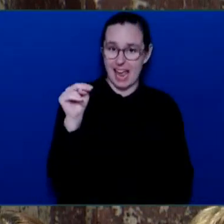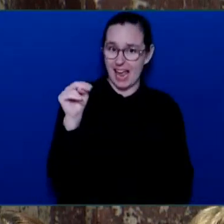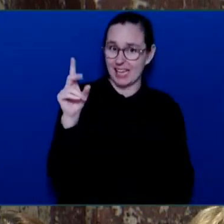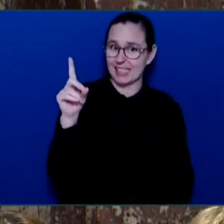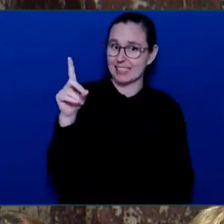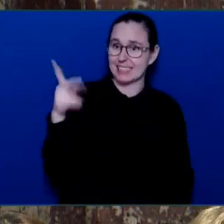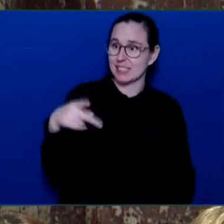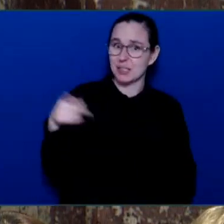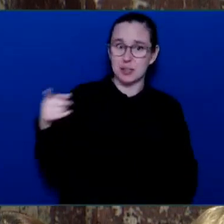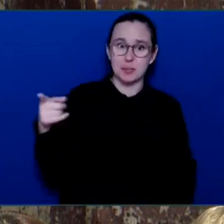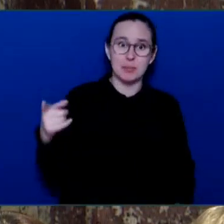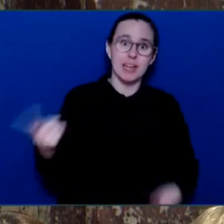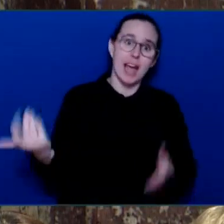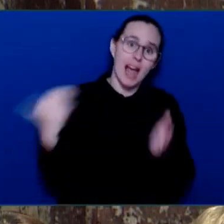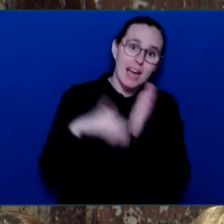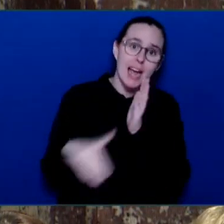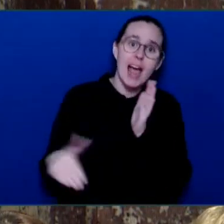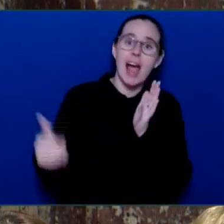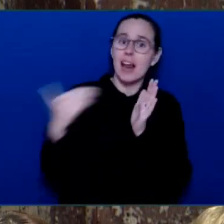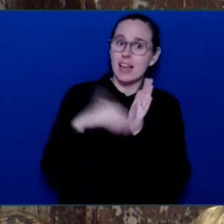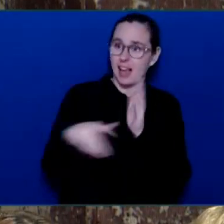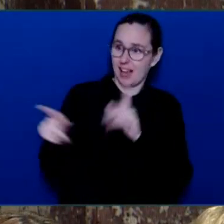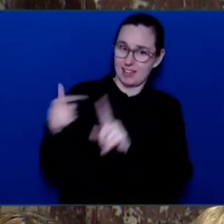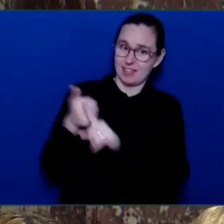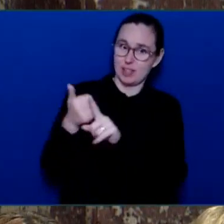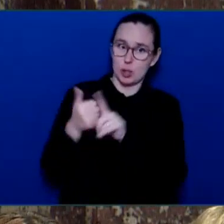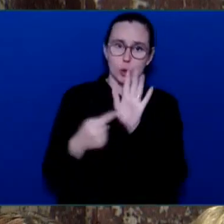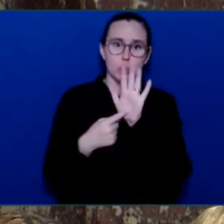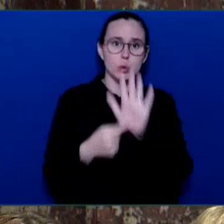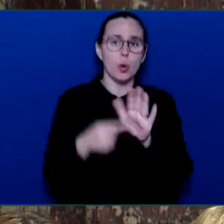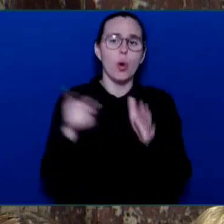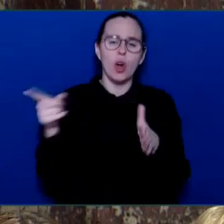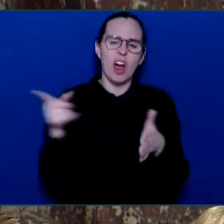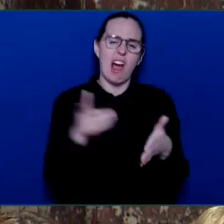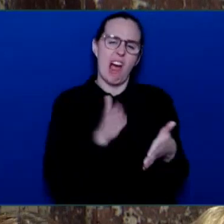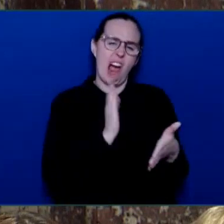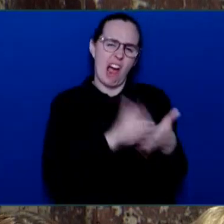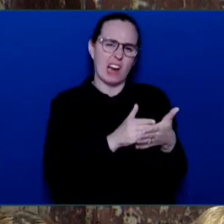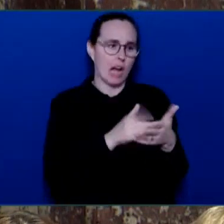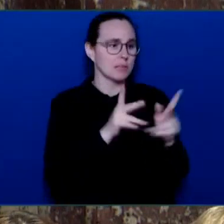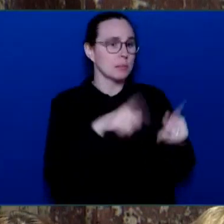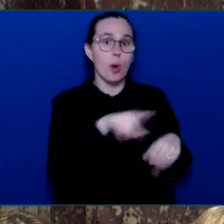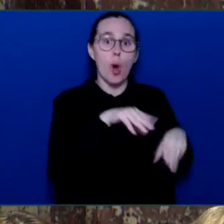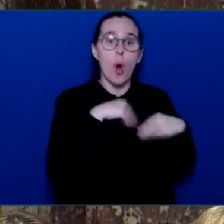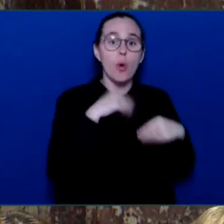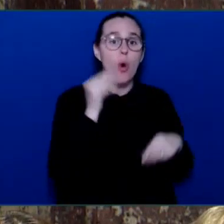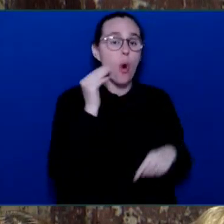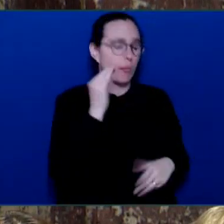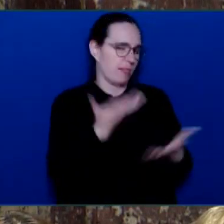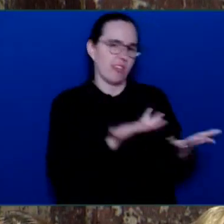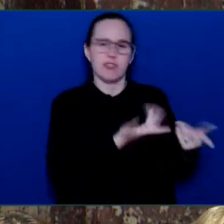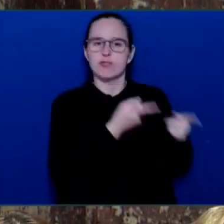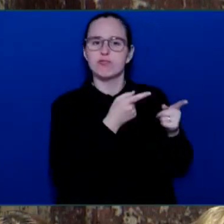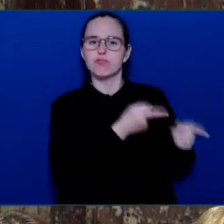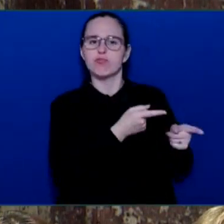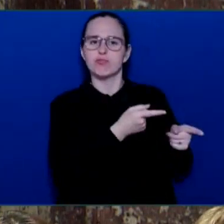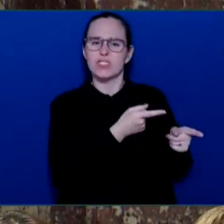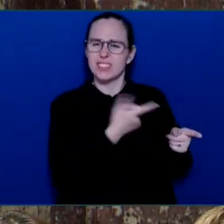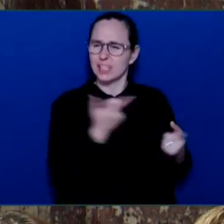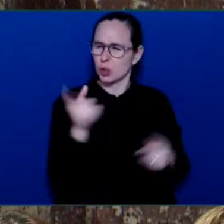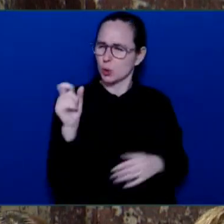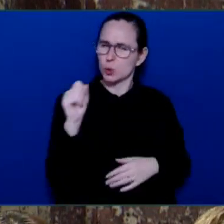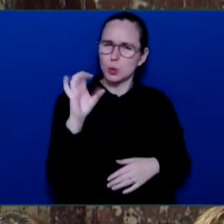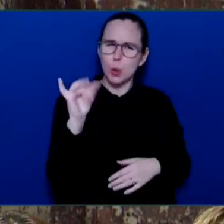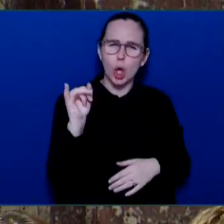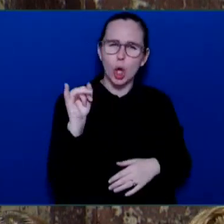to be socialist. This NDP Premier says, and I quote, "Government cannot rely on the private sector. Government needs to